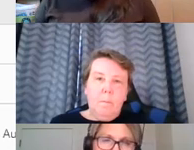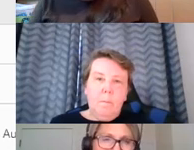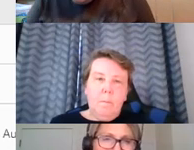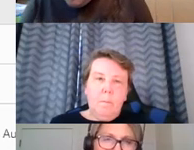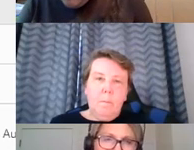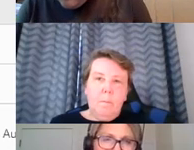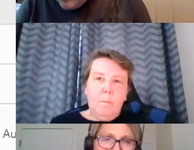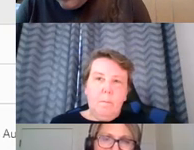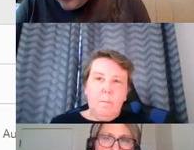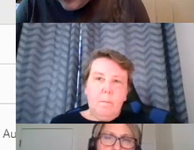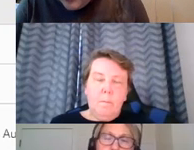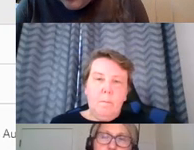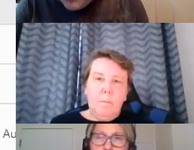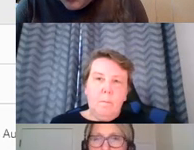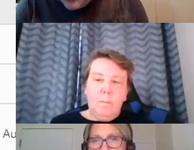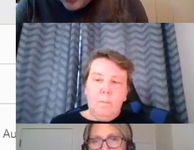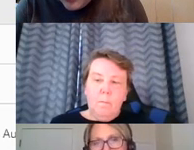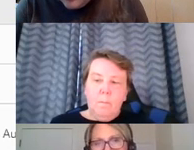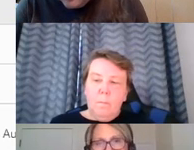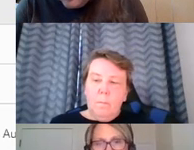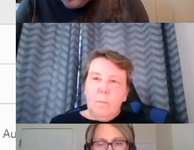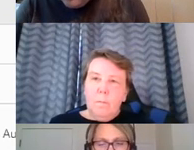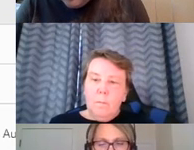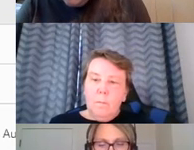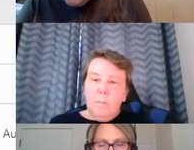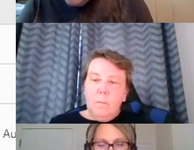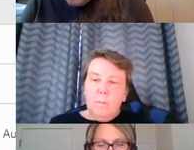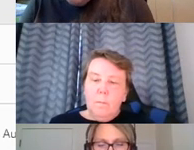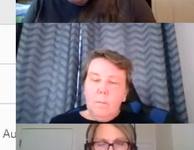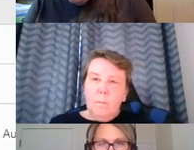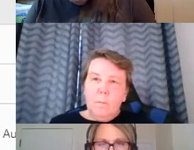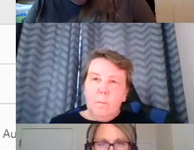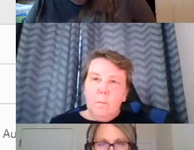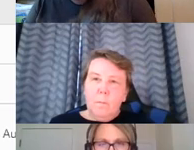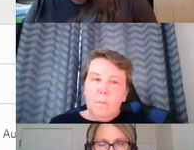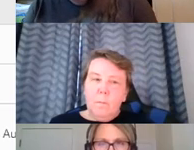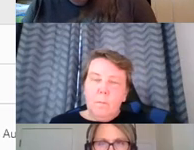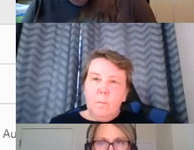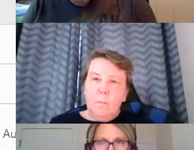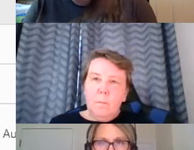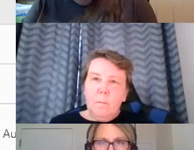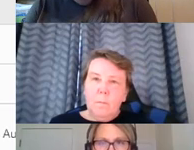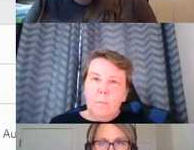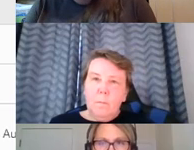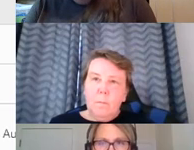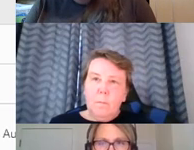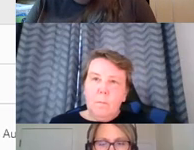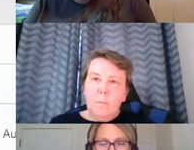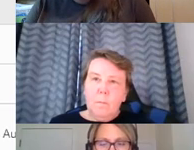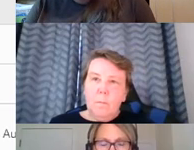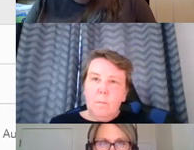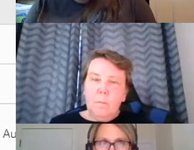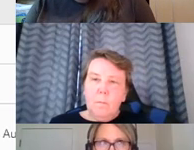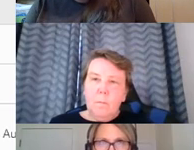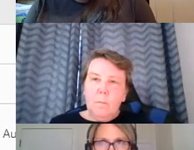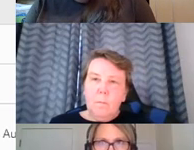can. I'm just reading through the chat. And so as field staff, as BRS, I do not believe we have access to a PDF